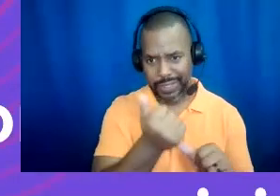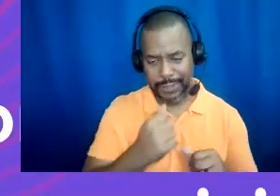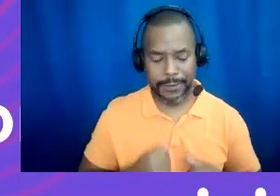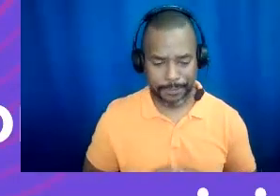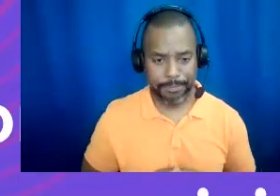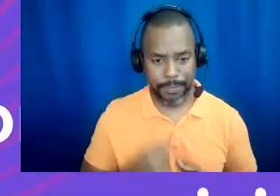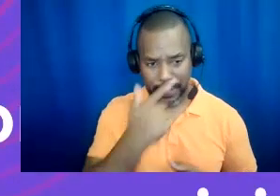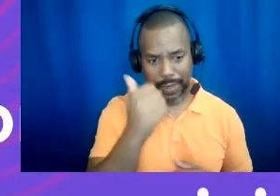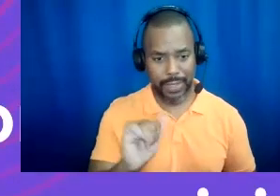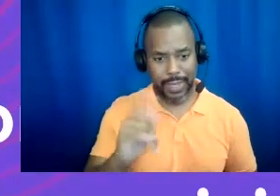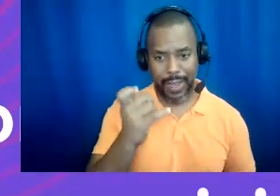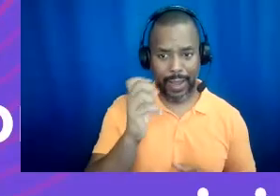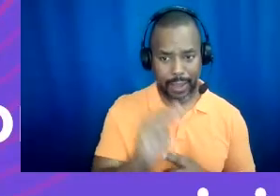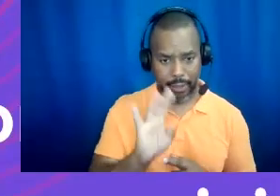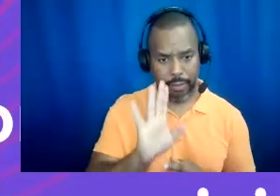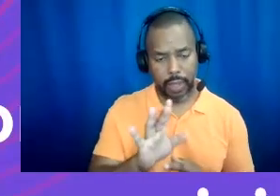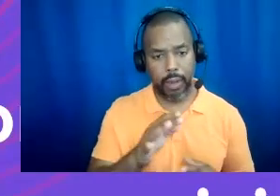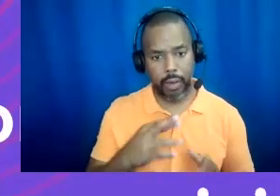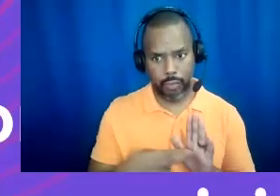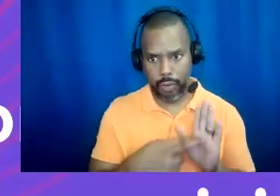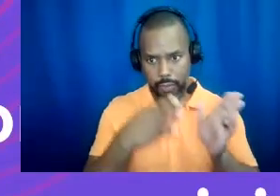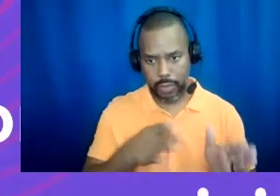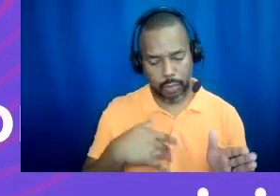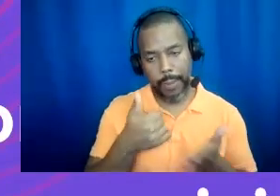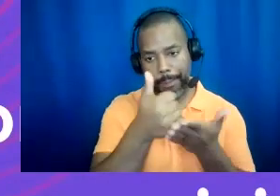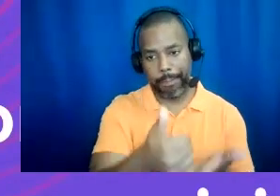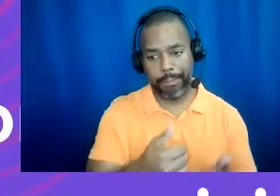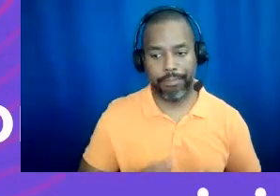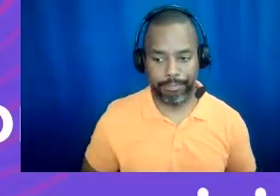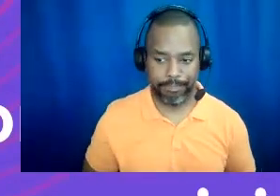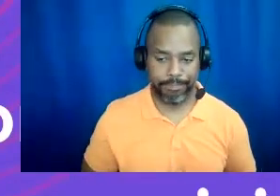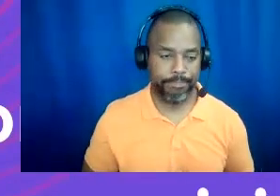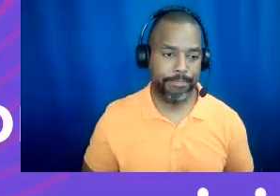an Anthem member services representative will be able to assist you.